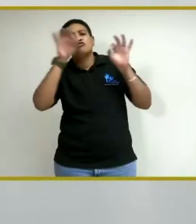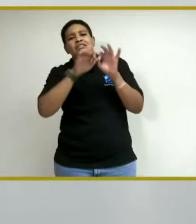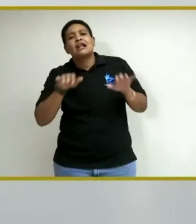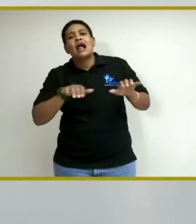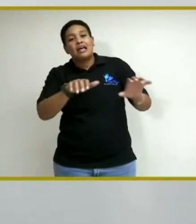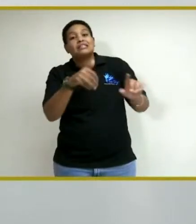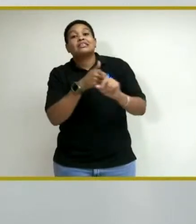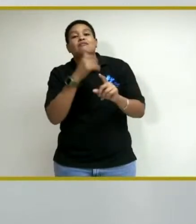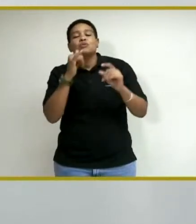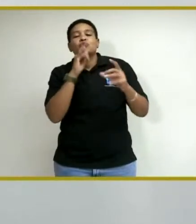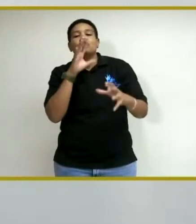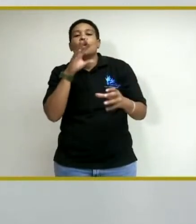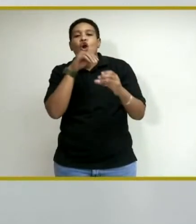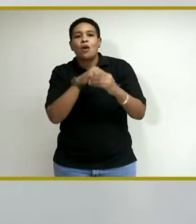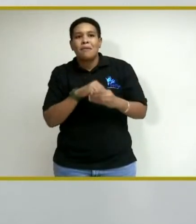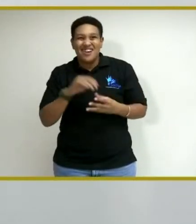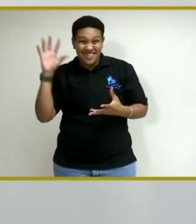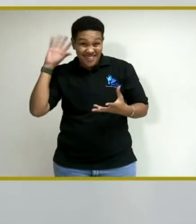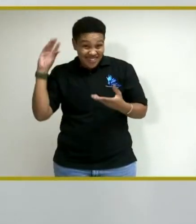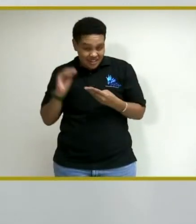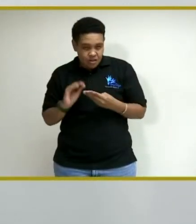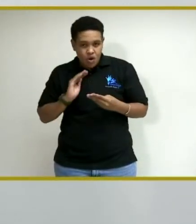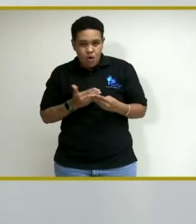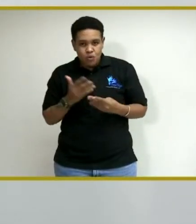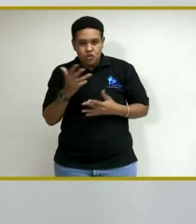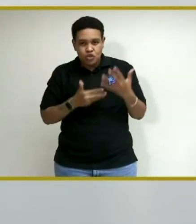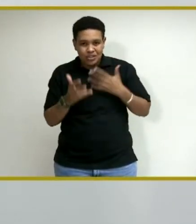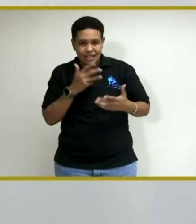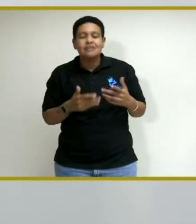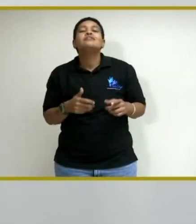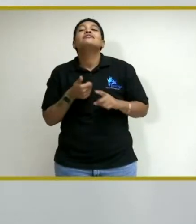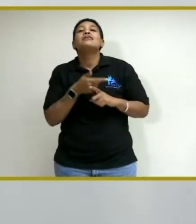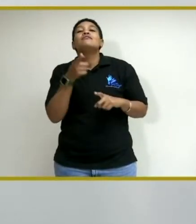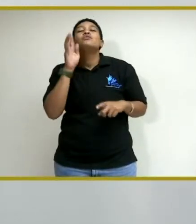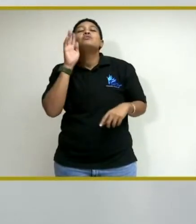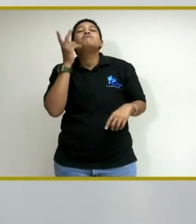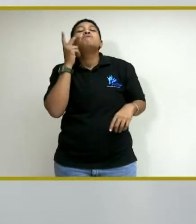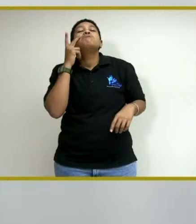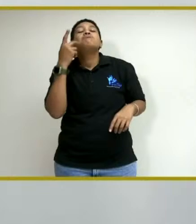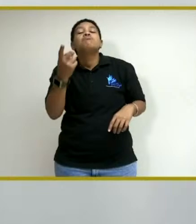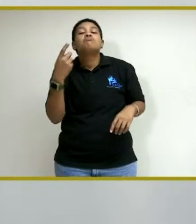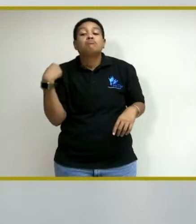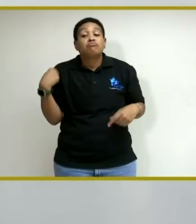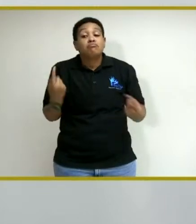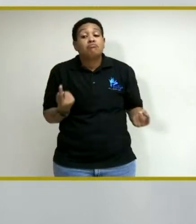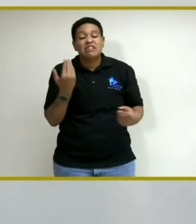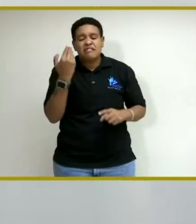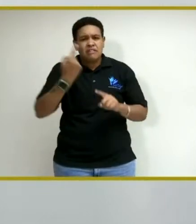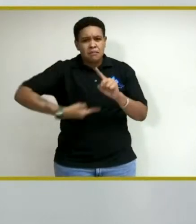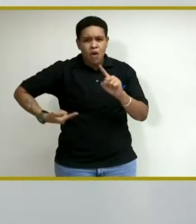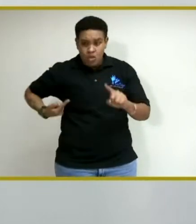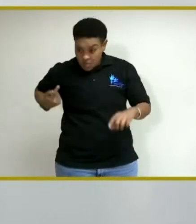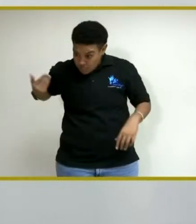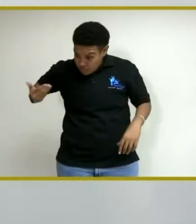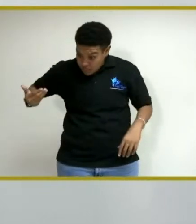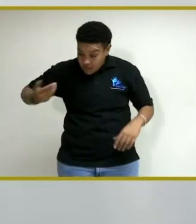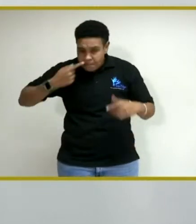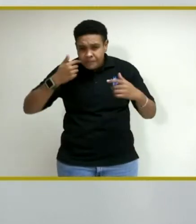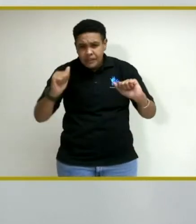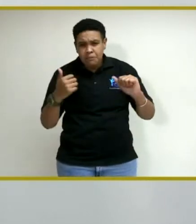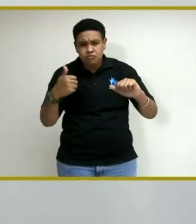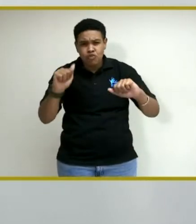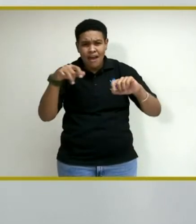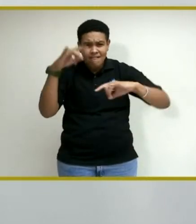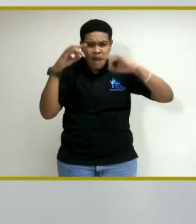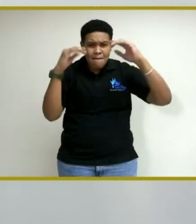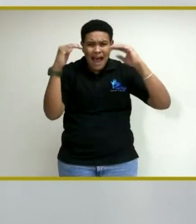which combined makes up the society. And you would have seen over the last 15 months an attempt at that balance. We have